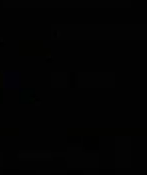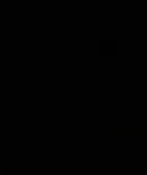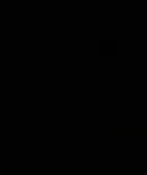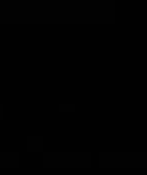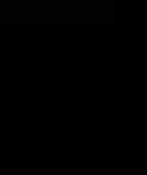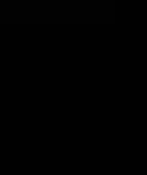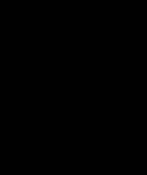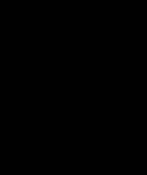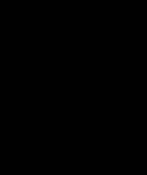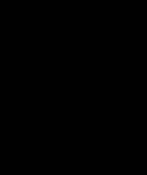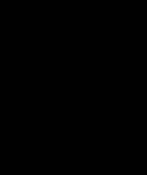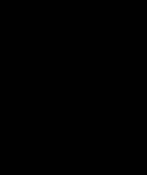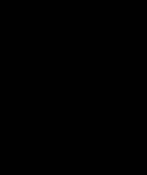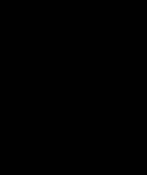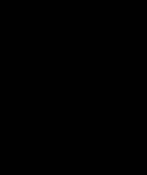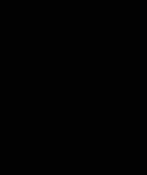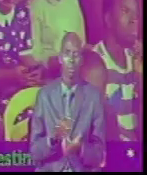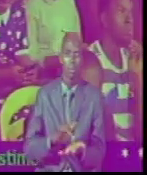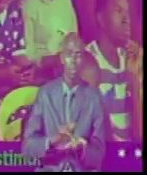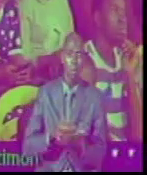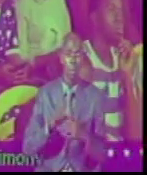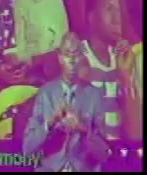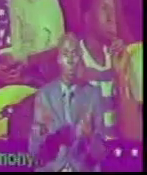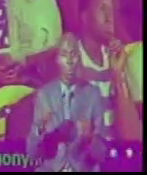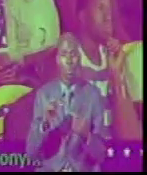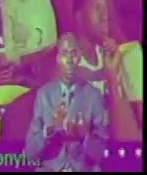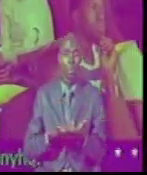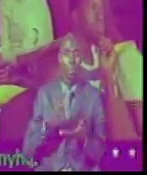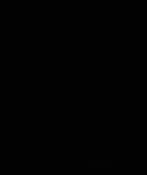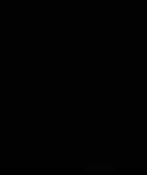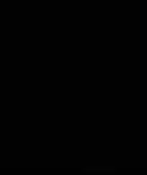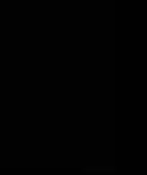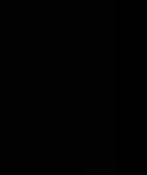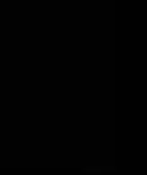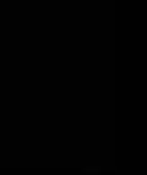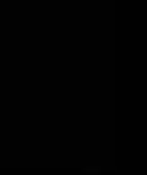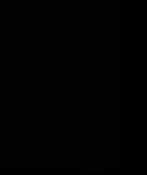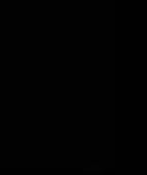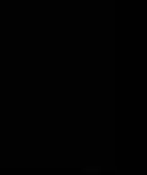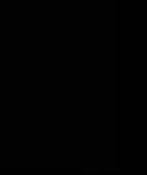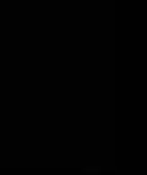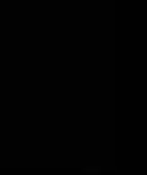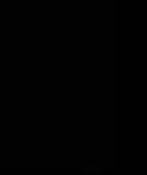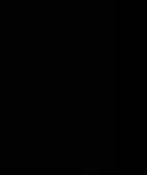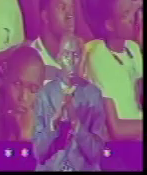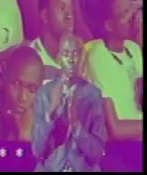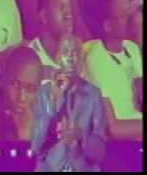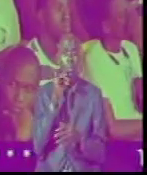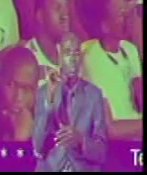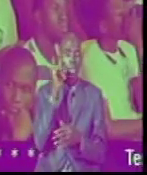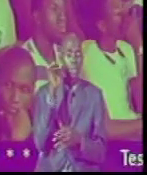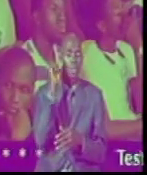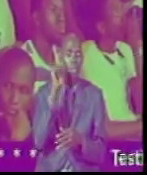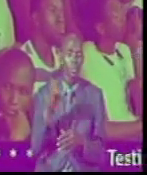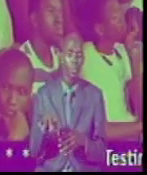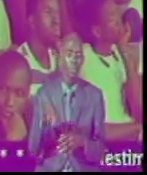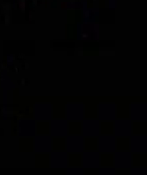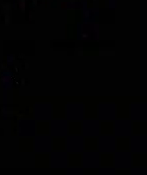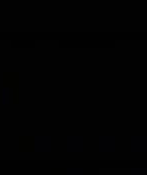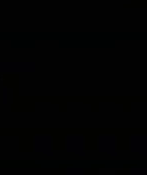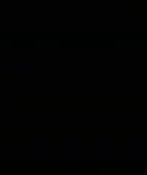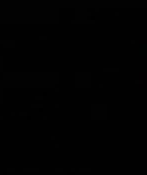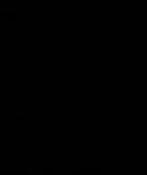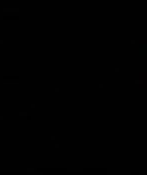medication. But after the interruption prayer, that all the